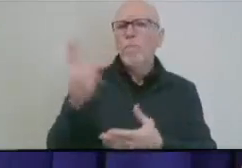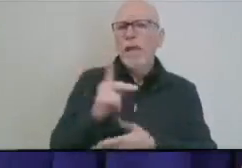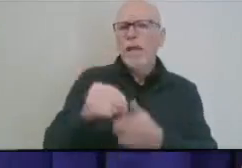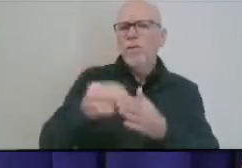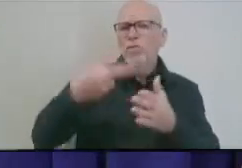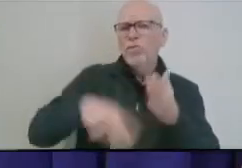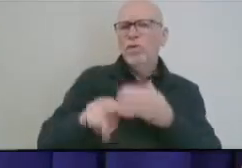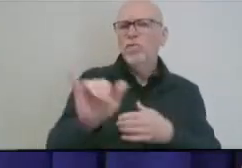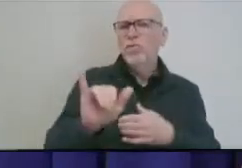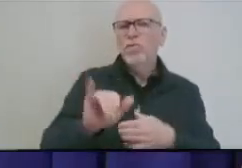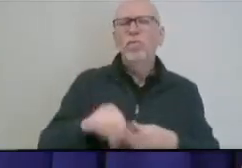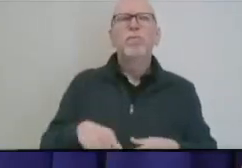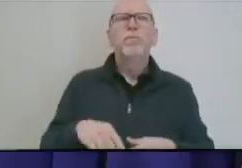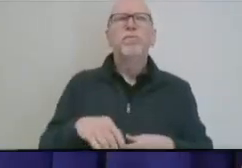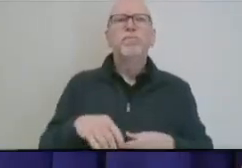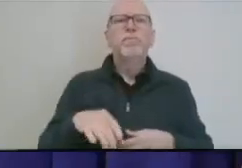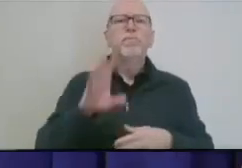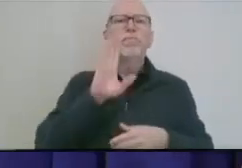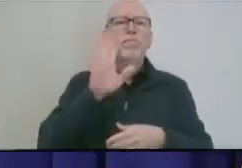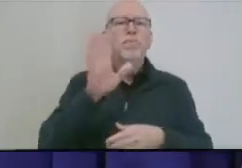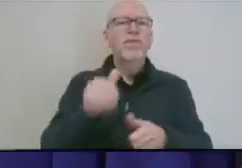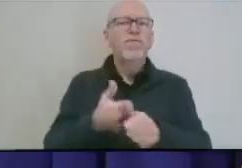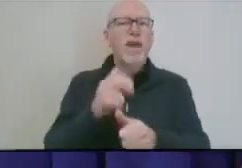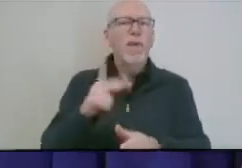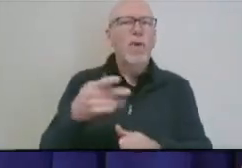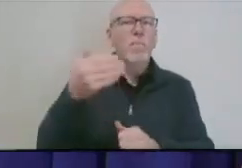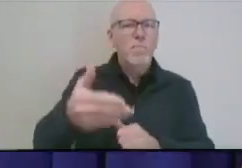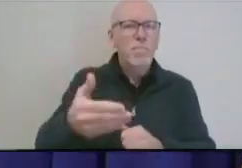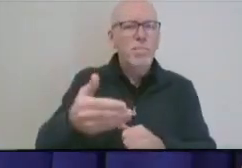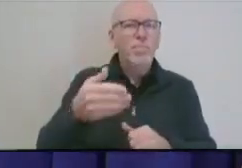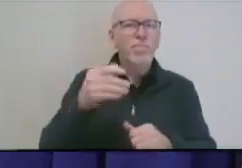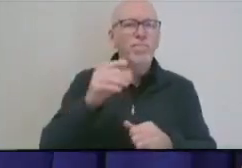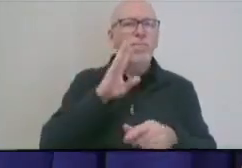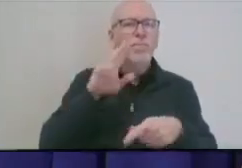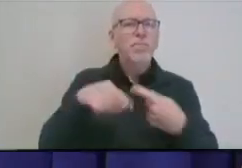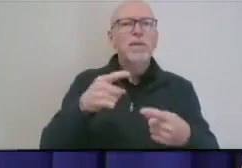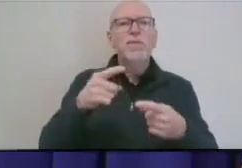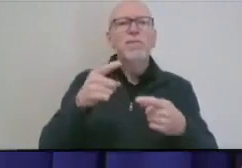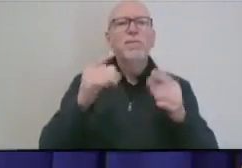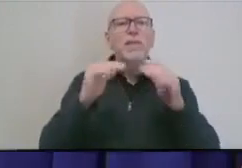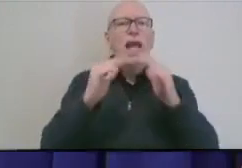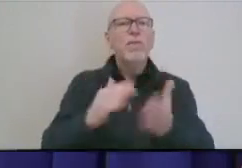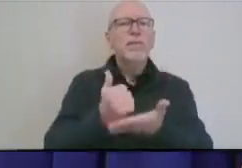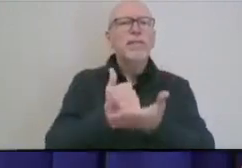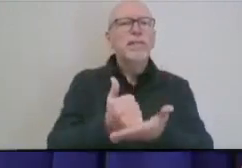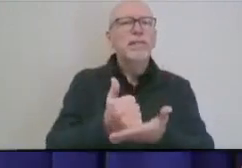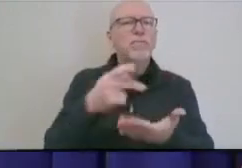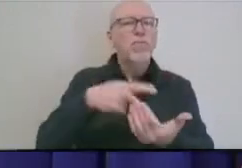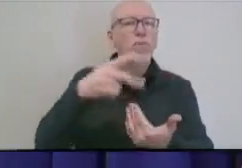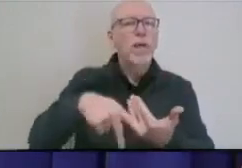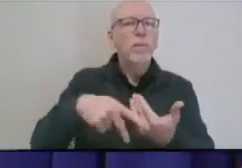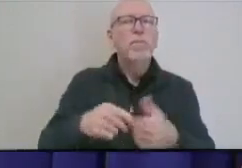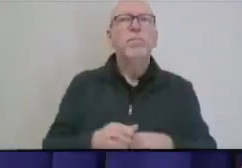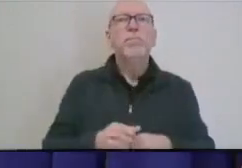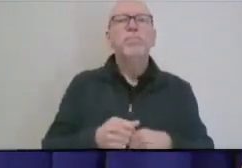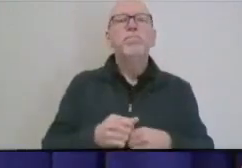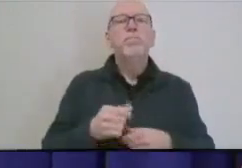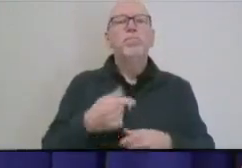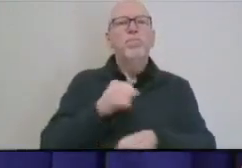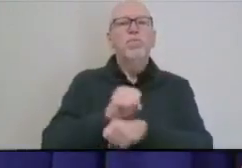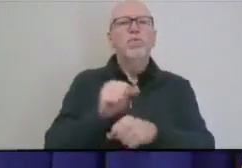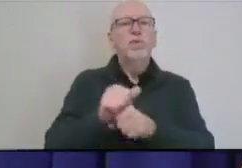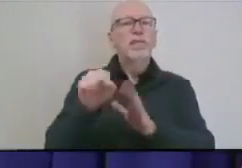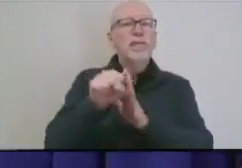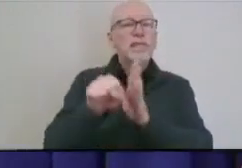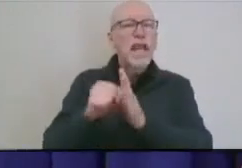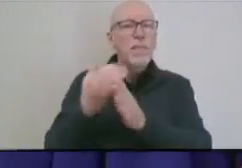well to give us a follow-up on the housing assistance program. We've been working with our state partners. We've